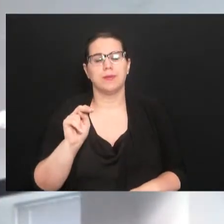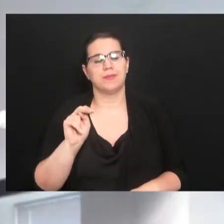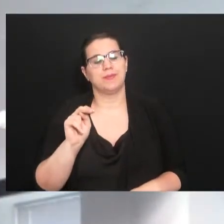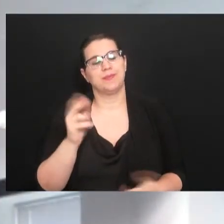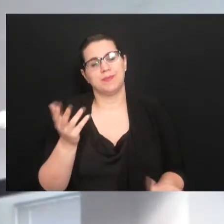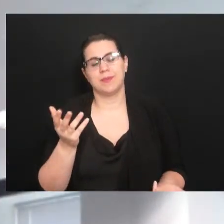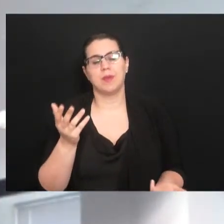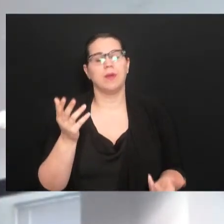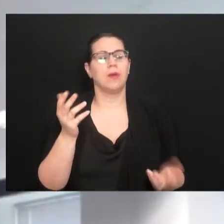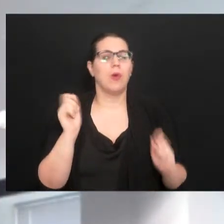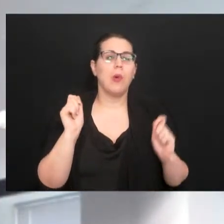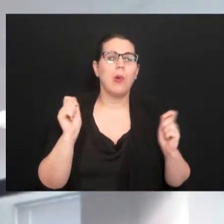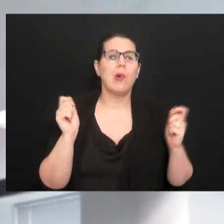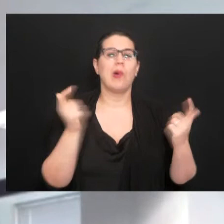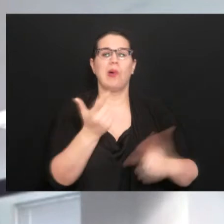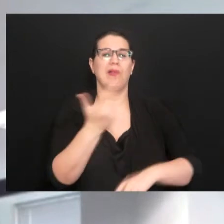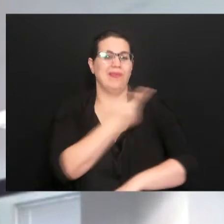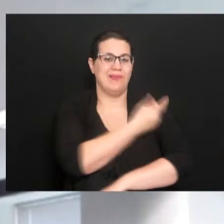we hope that